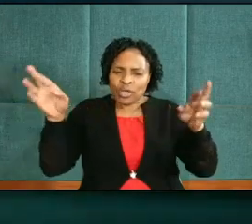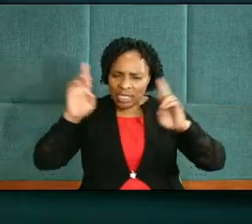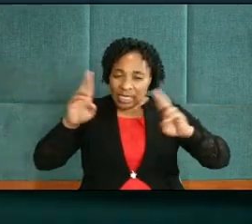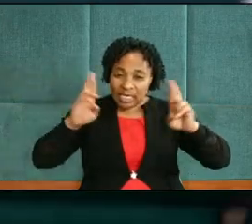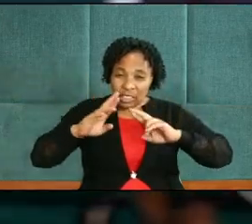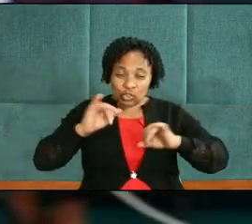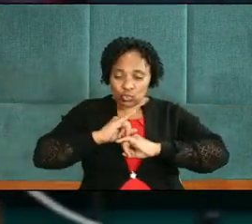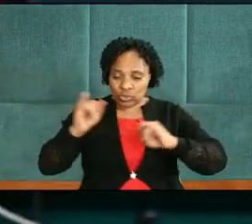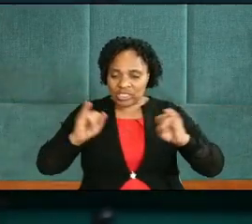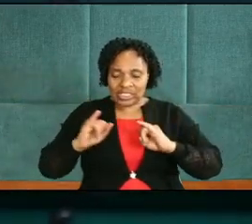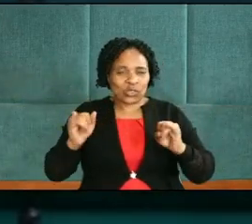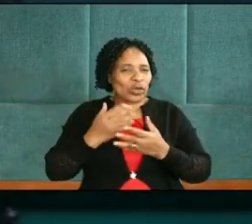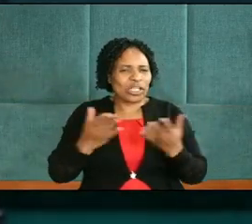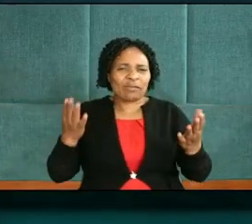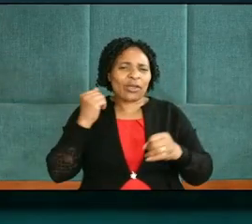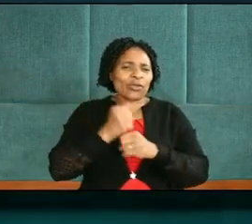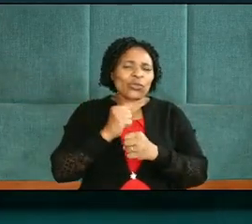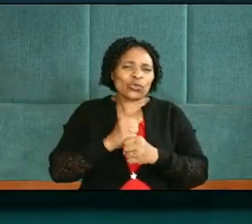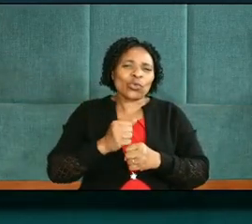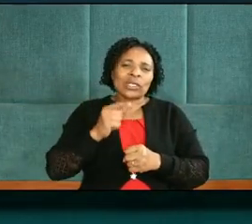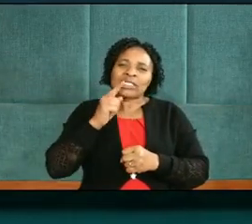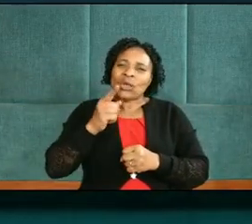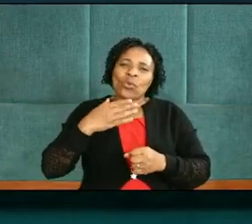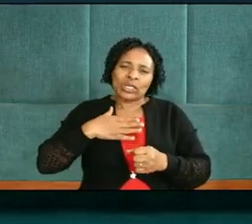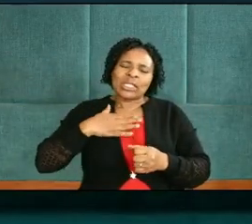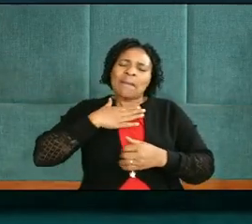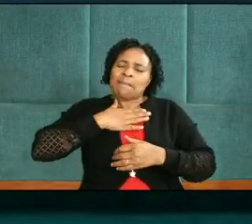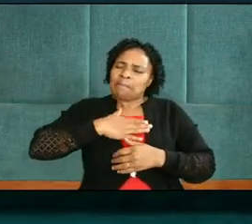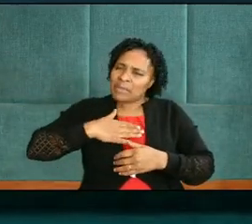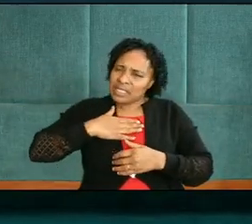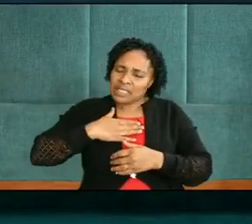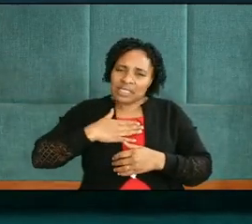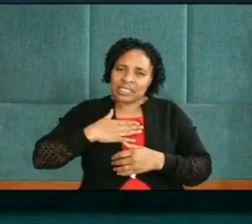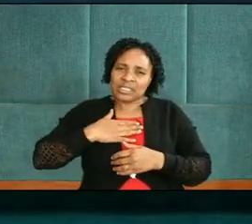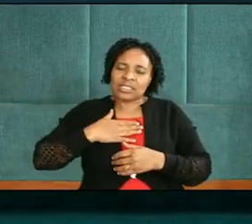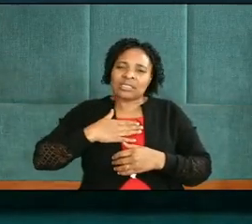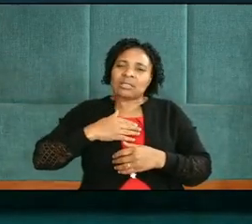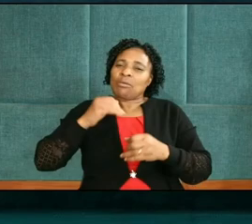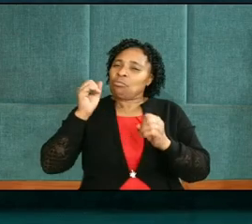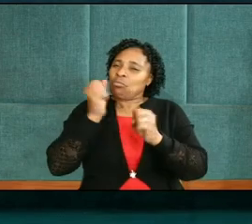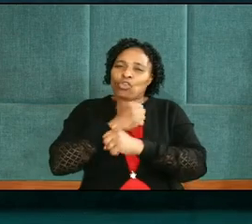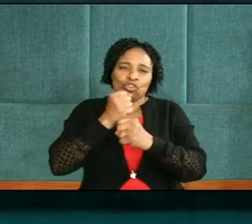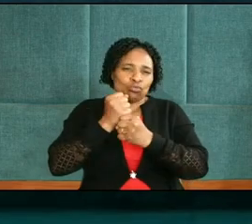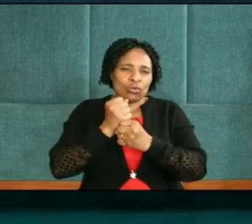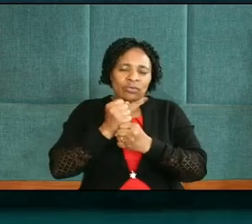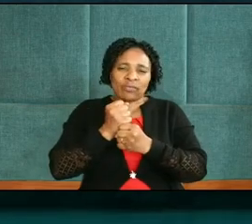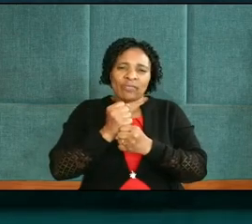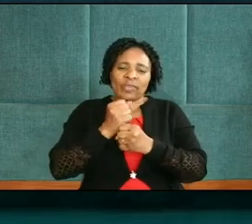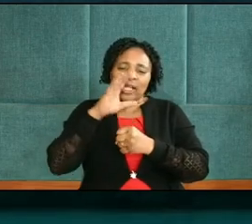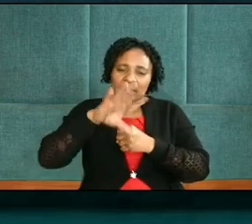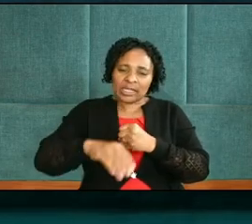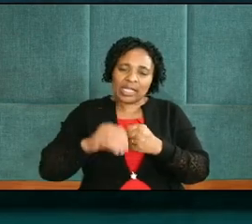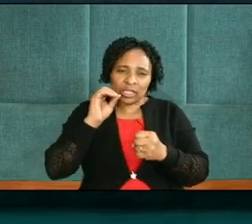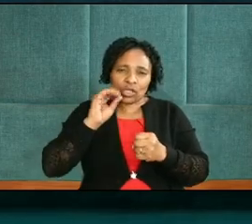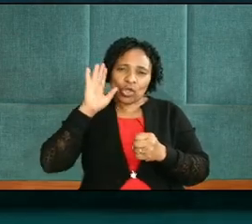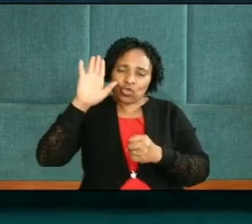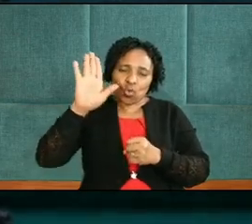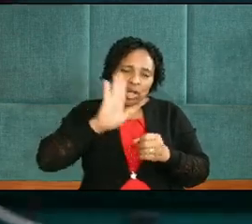do, whatever the consequence of my sin, please do not take your Holy Spirit from